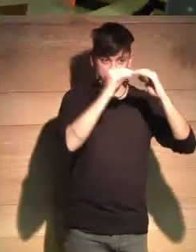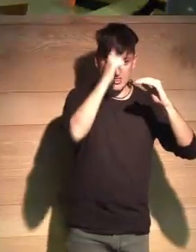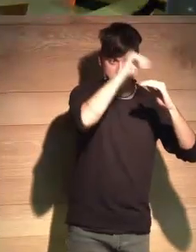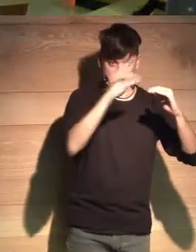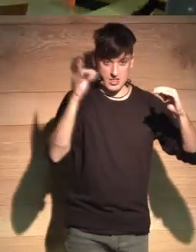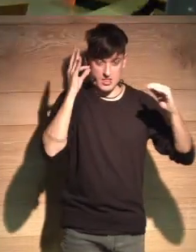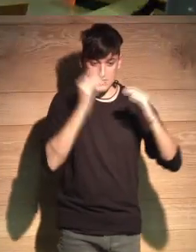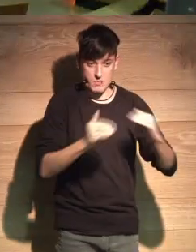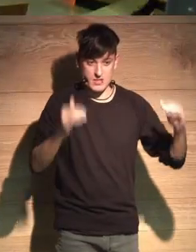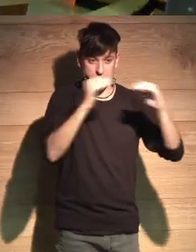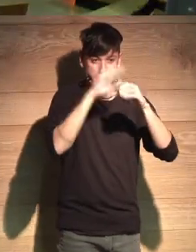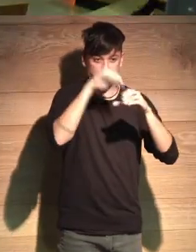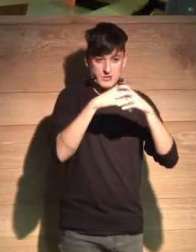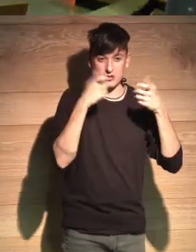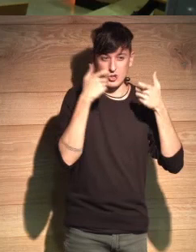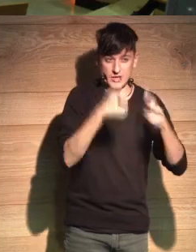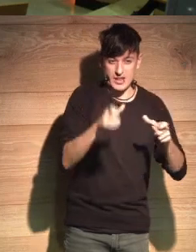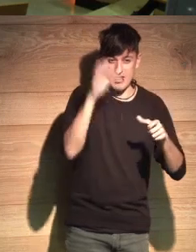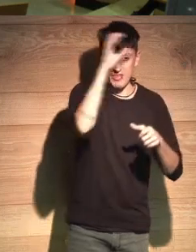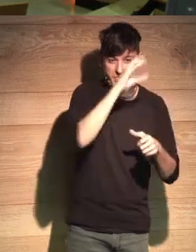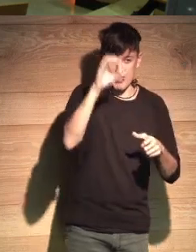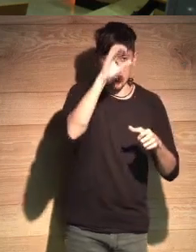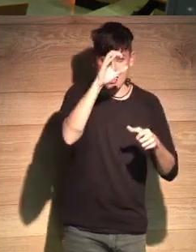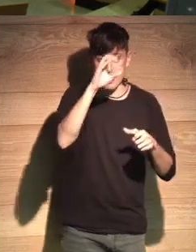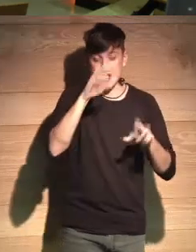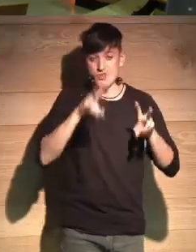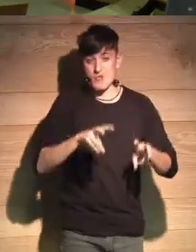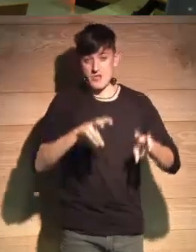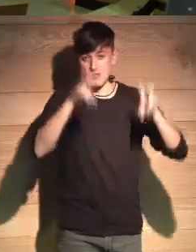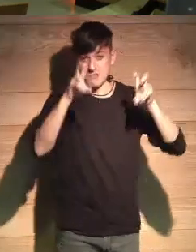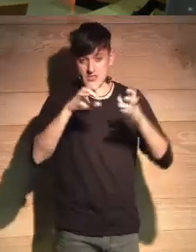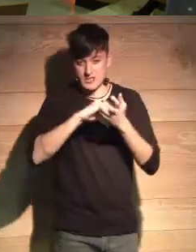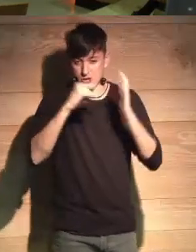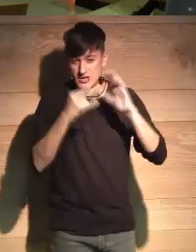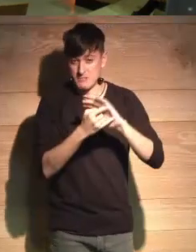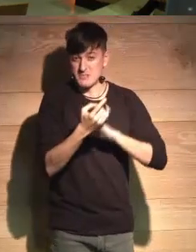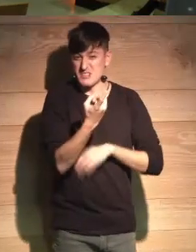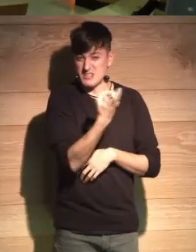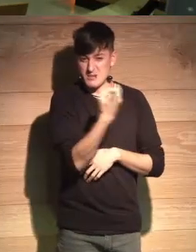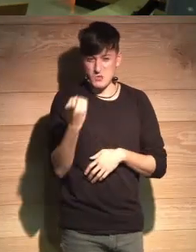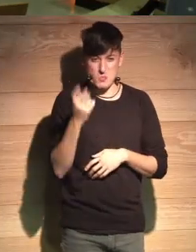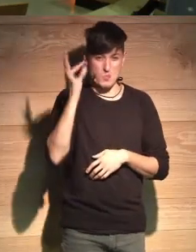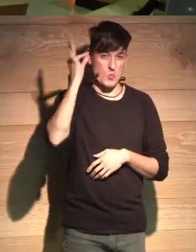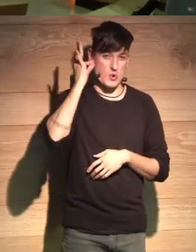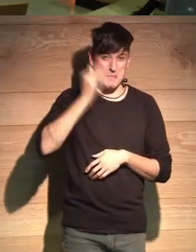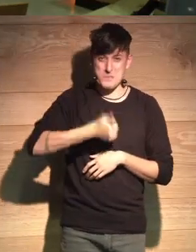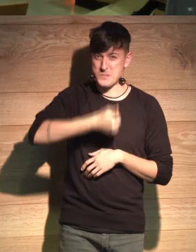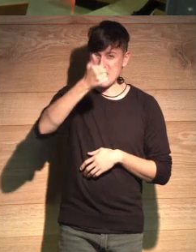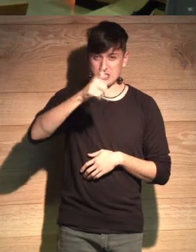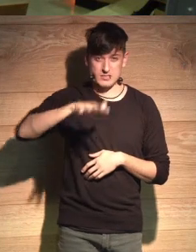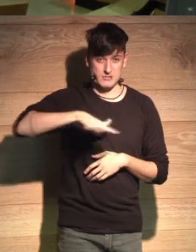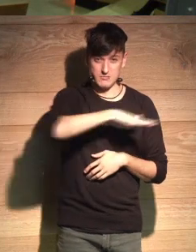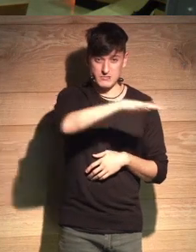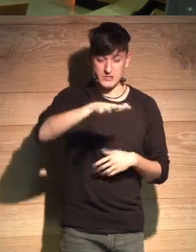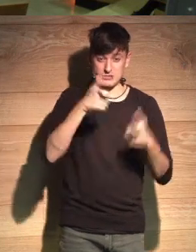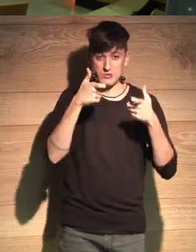the importance of equality in science, innovation, and technology. We need more women in these fields, and